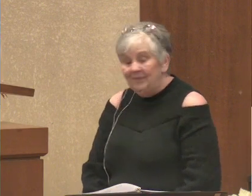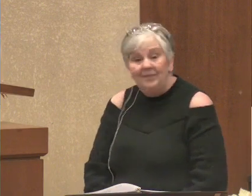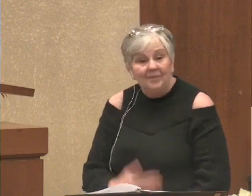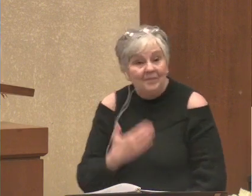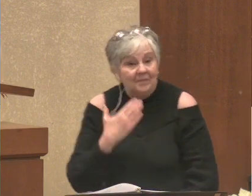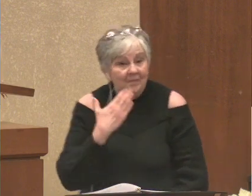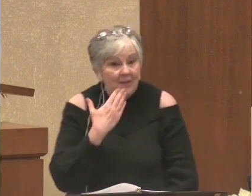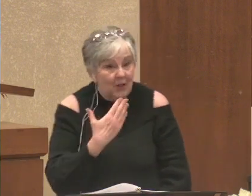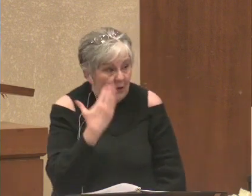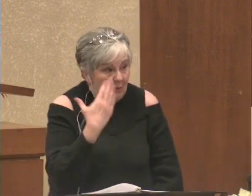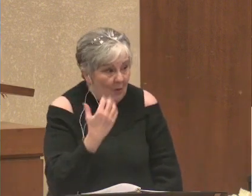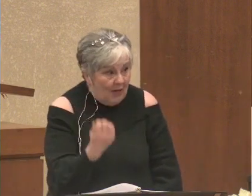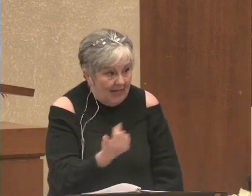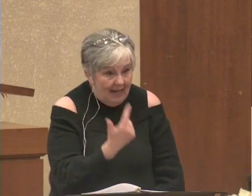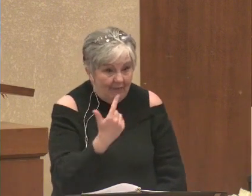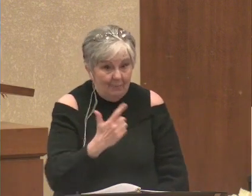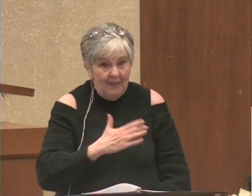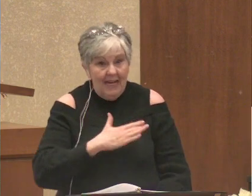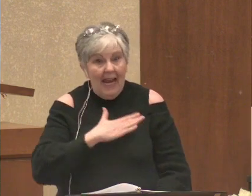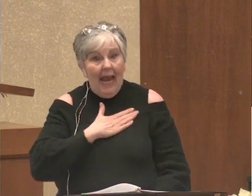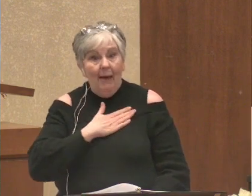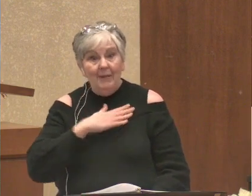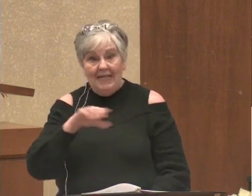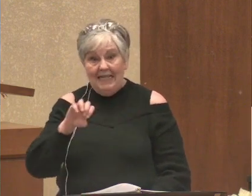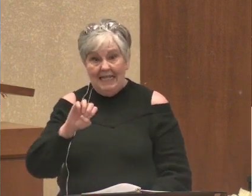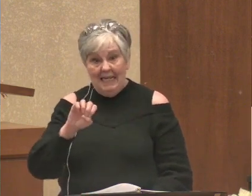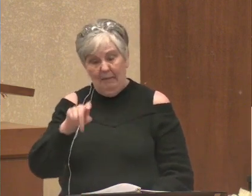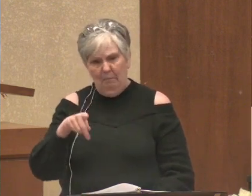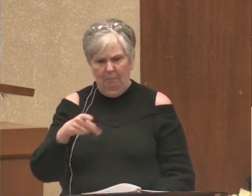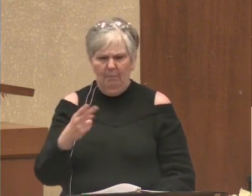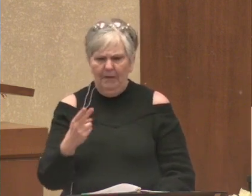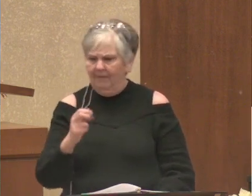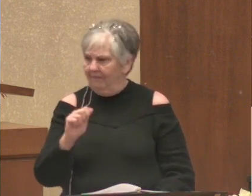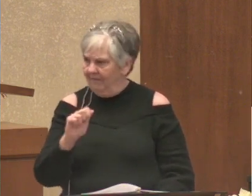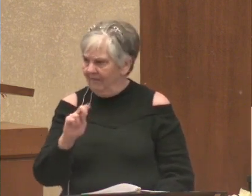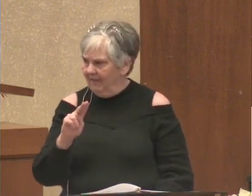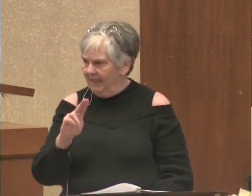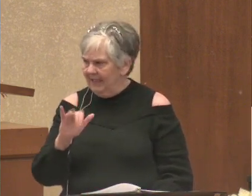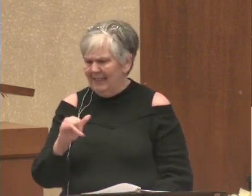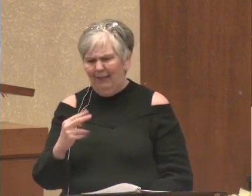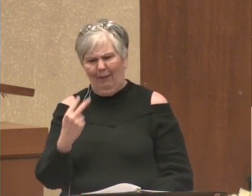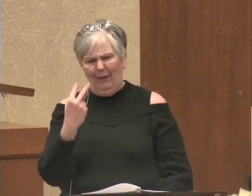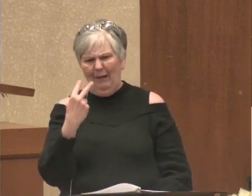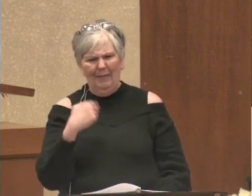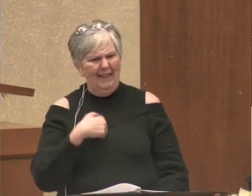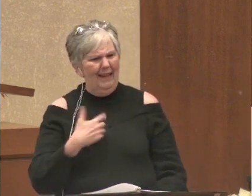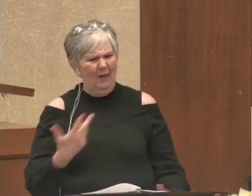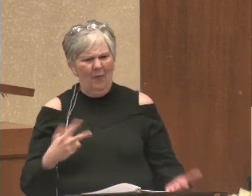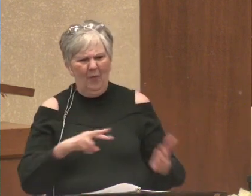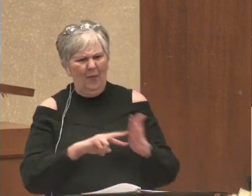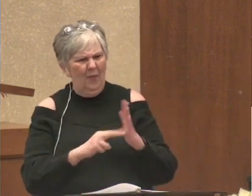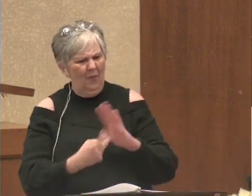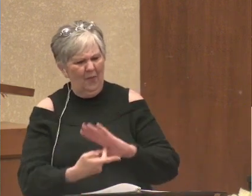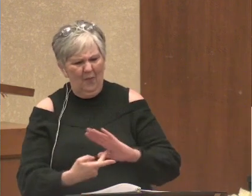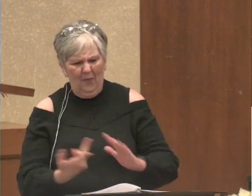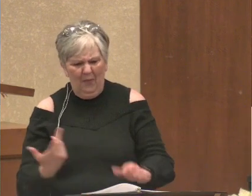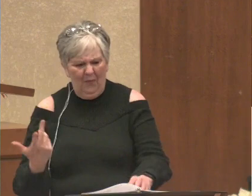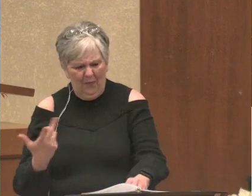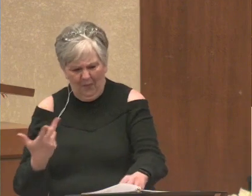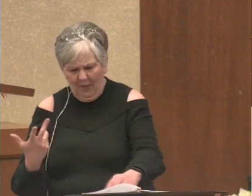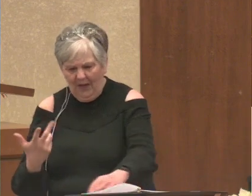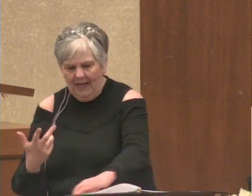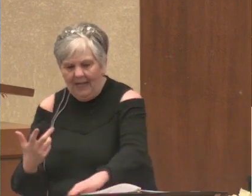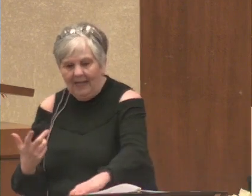Good morning, everyone. Happy Epiphany. You're like looking at me like, what are you talking about? We are in